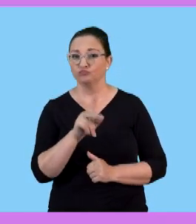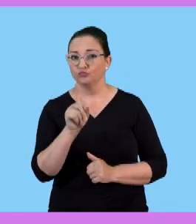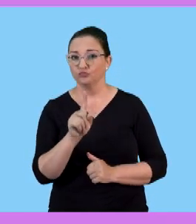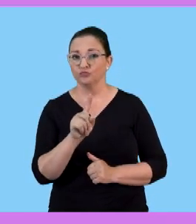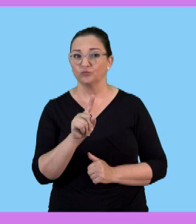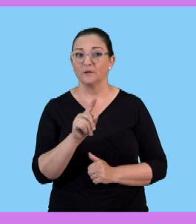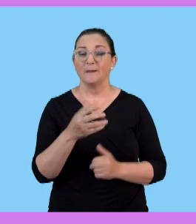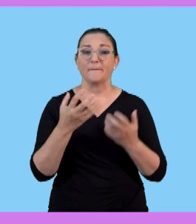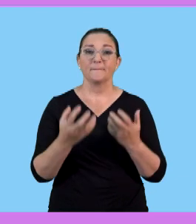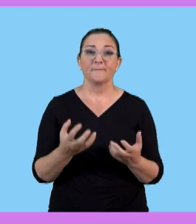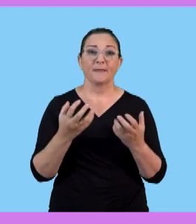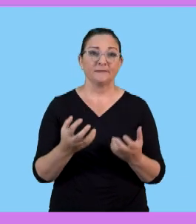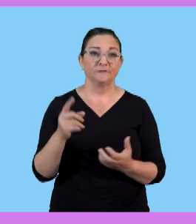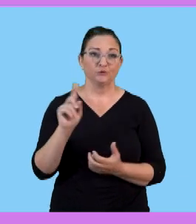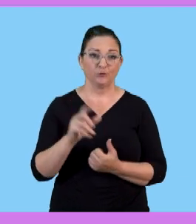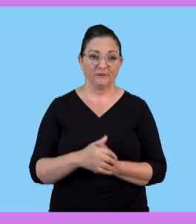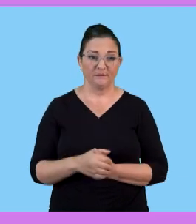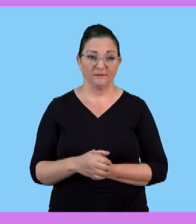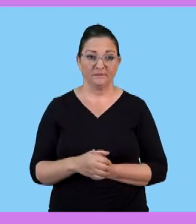I'm looking for my mass,